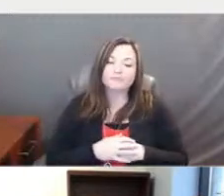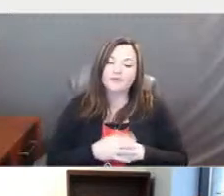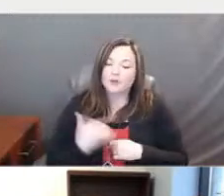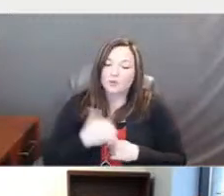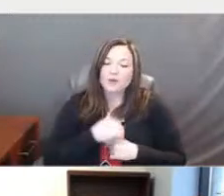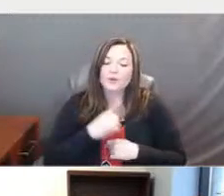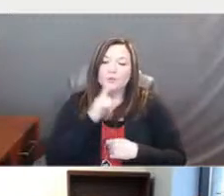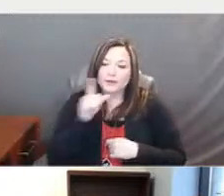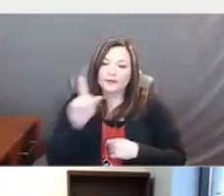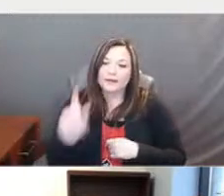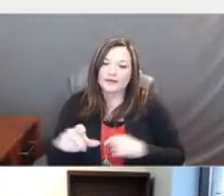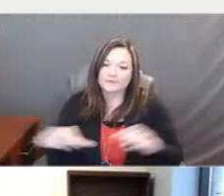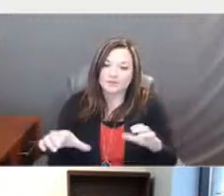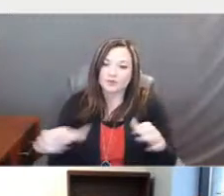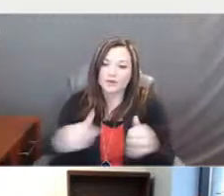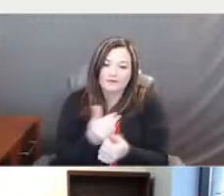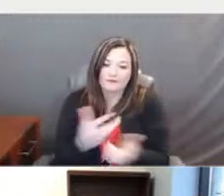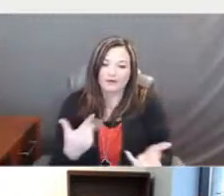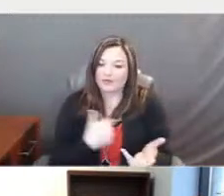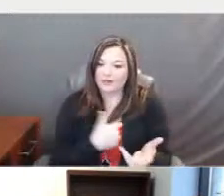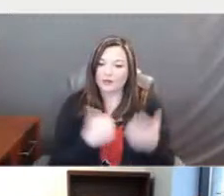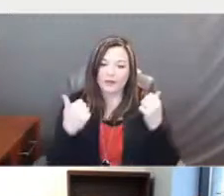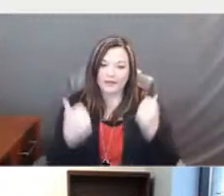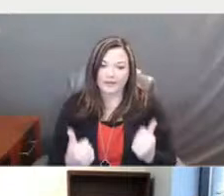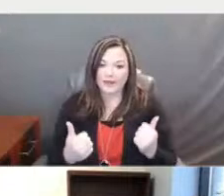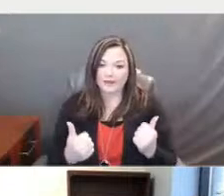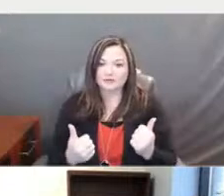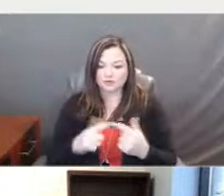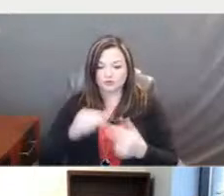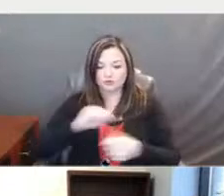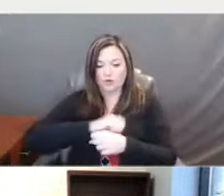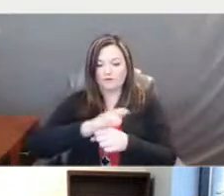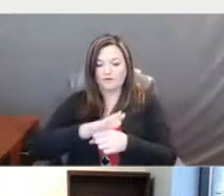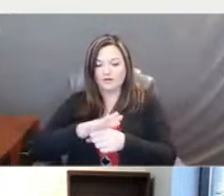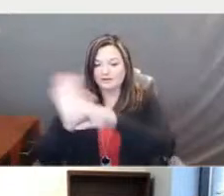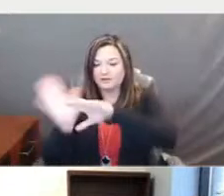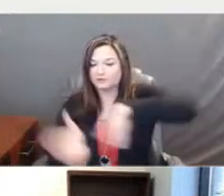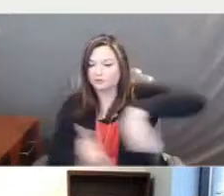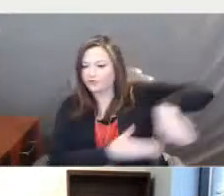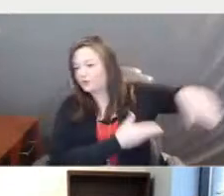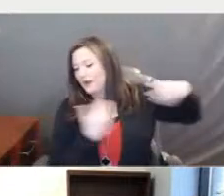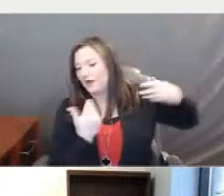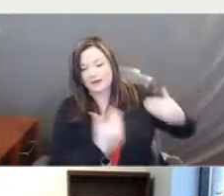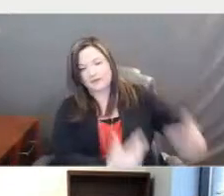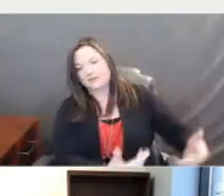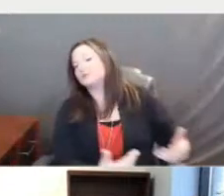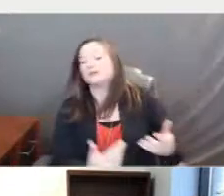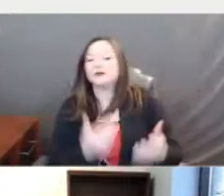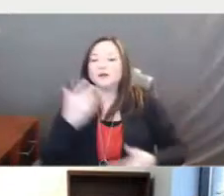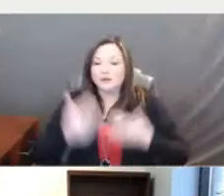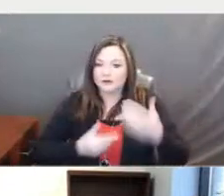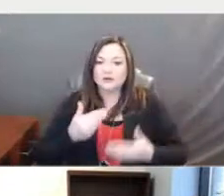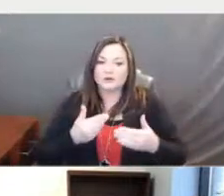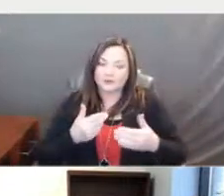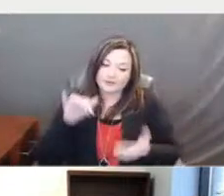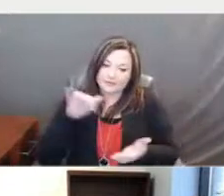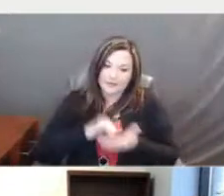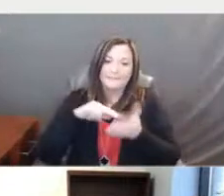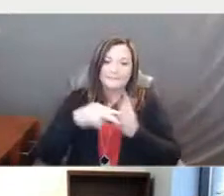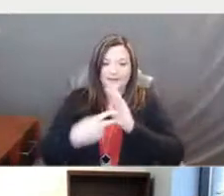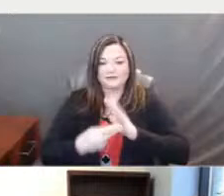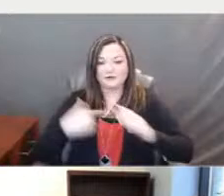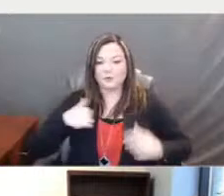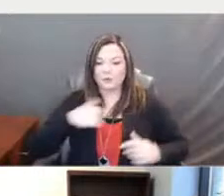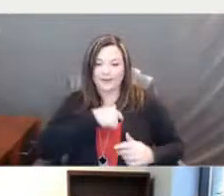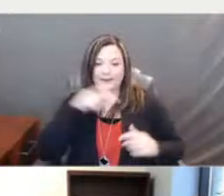everything we can to put it behind us. And that starts with certainly doing all the things that we